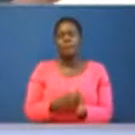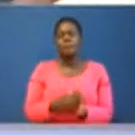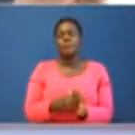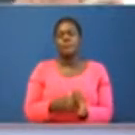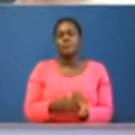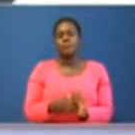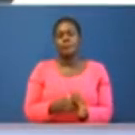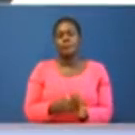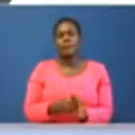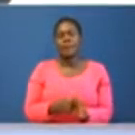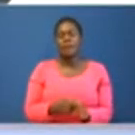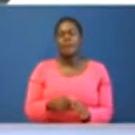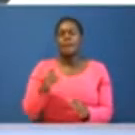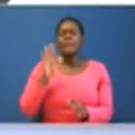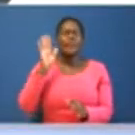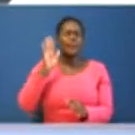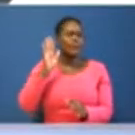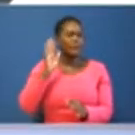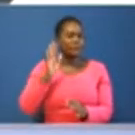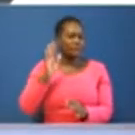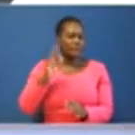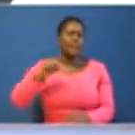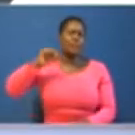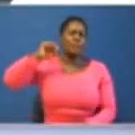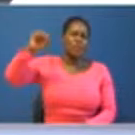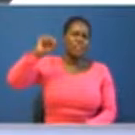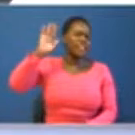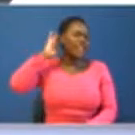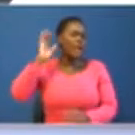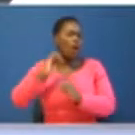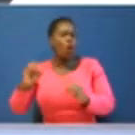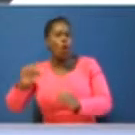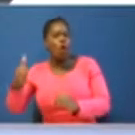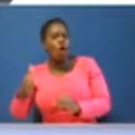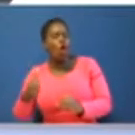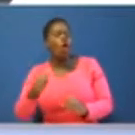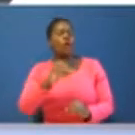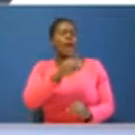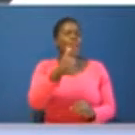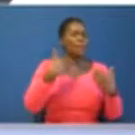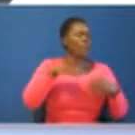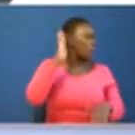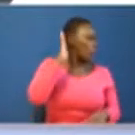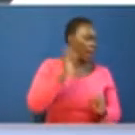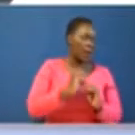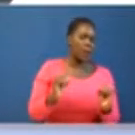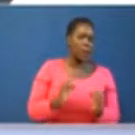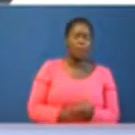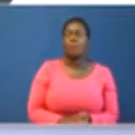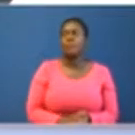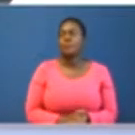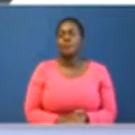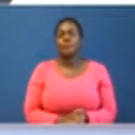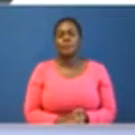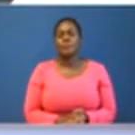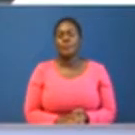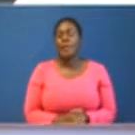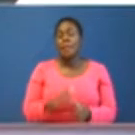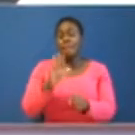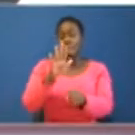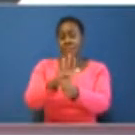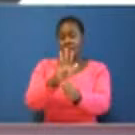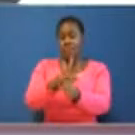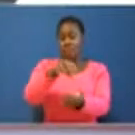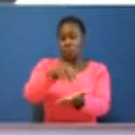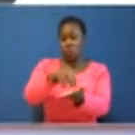speak technocrats don't listen to politicians or politicians don't listen to technocrats i think um what do you say in one sentence in most